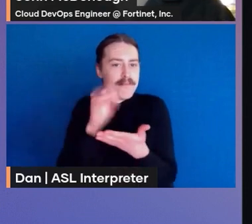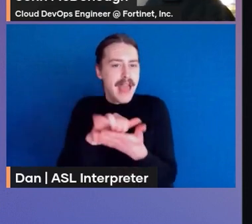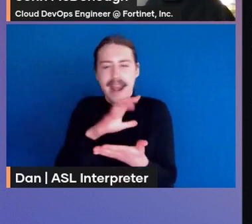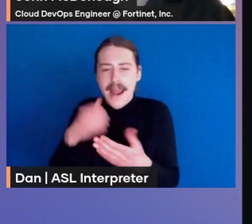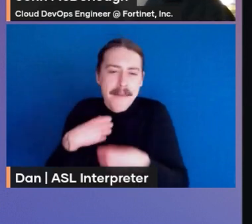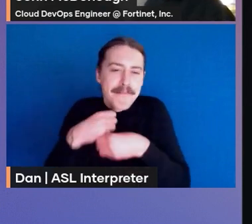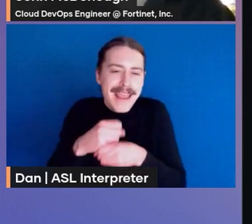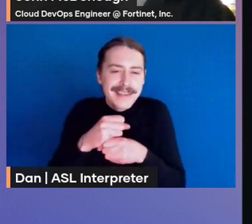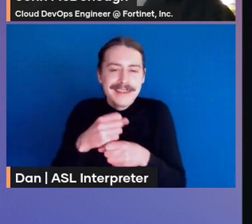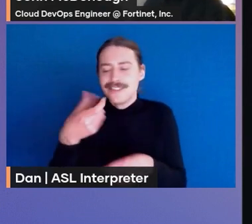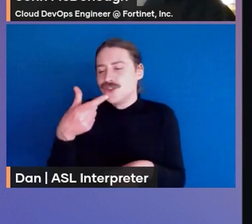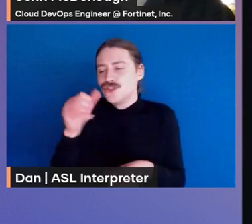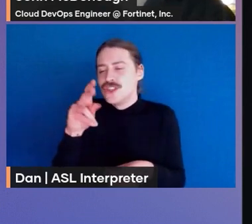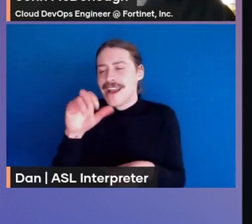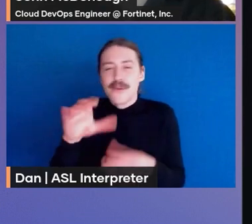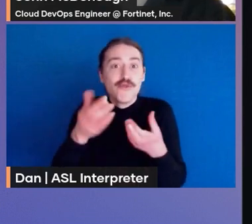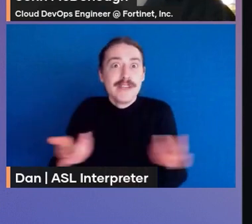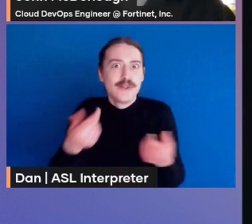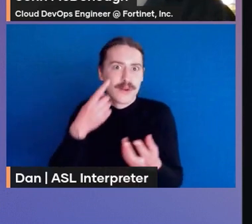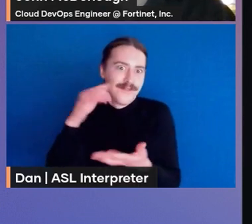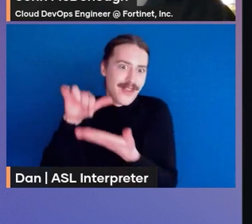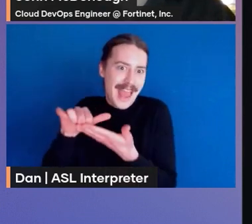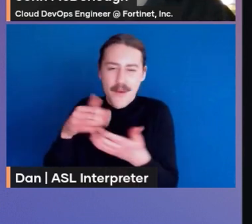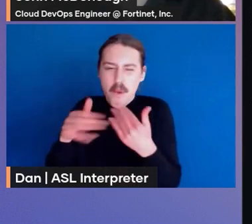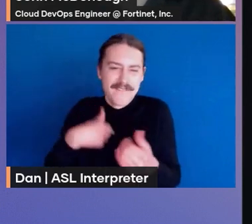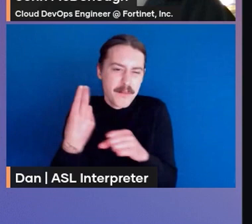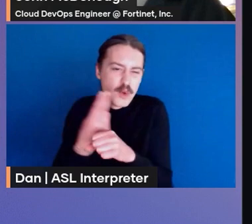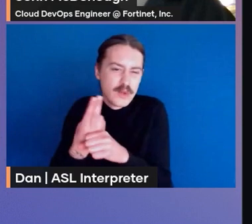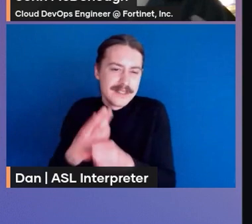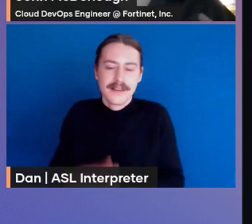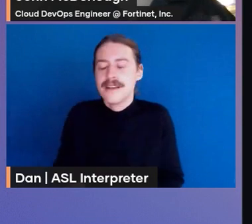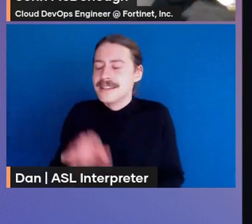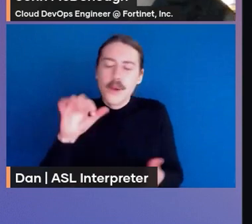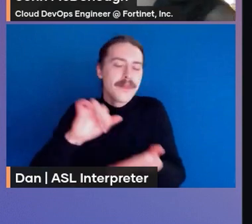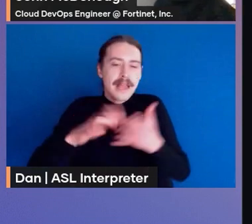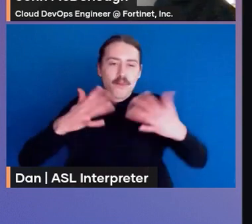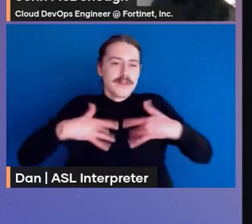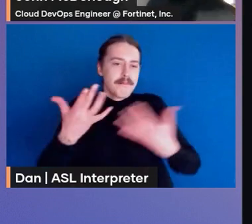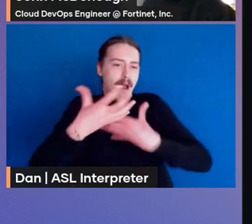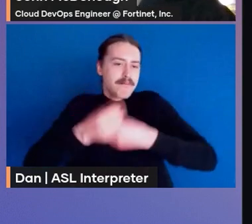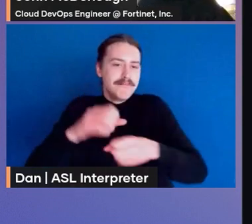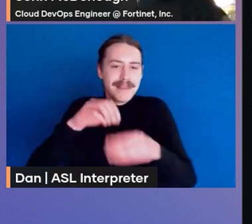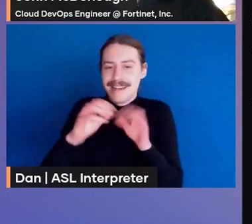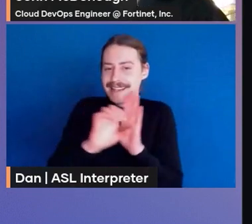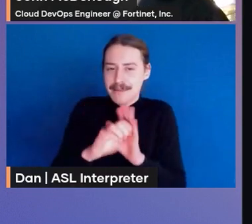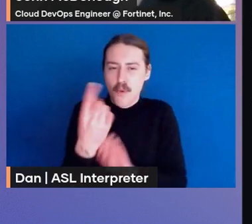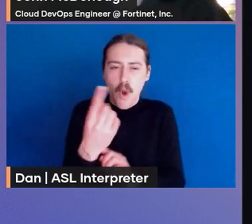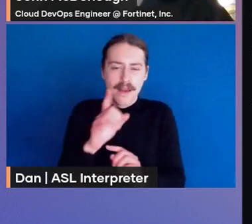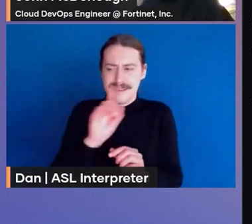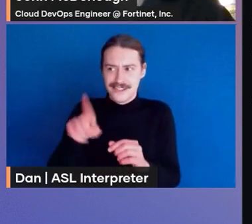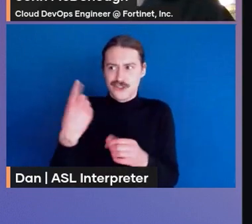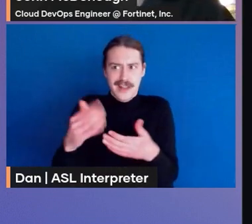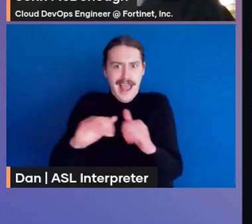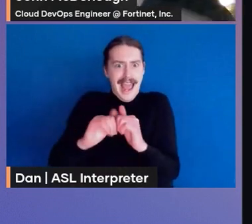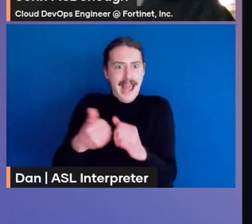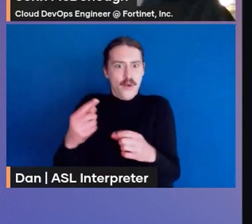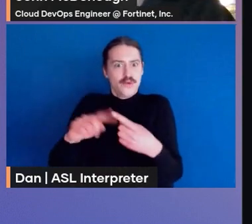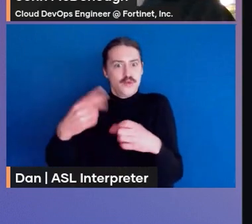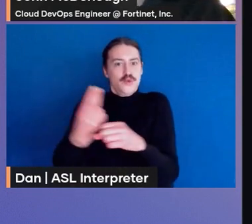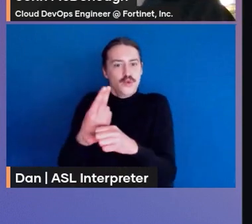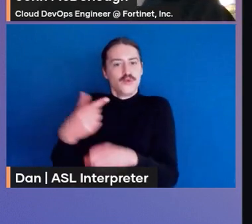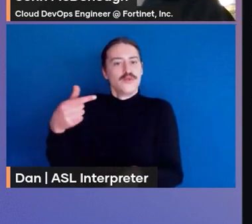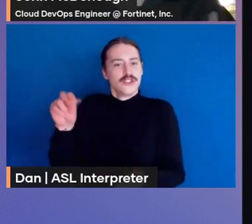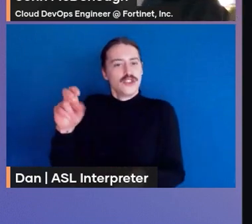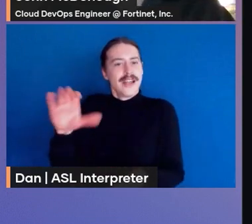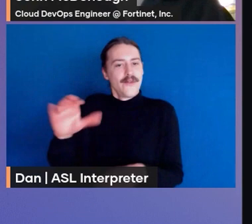that. So that's what happens in example one, just the utilization of a generic resource and how it lays out. A resource group